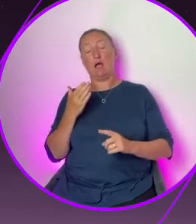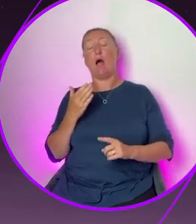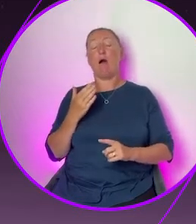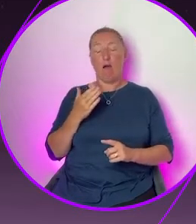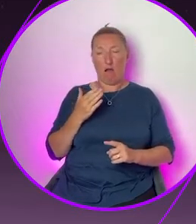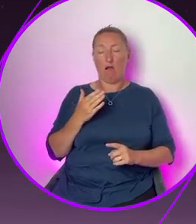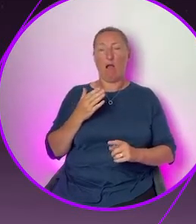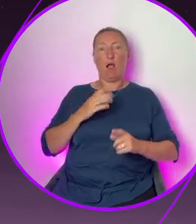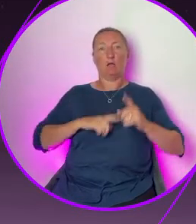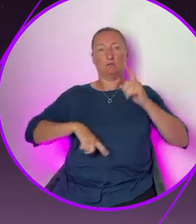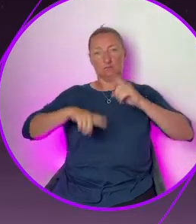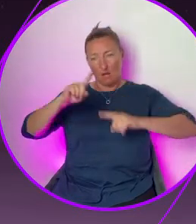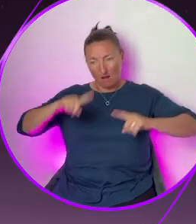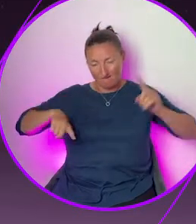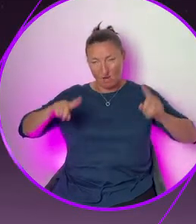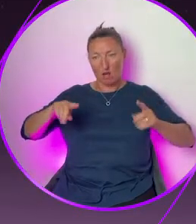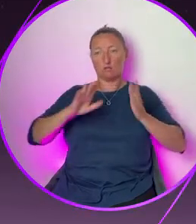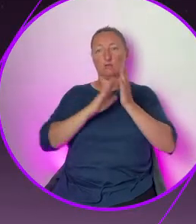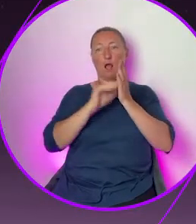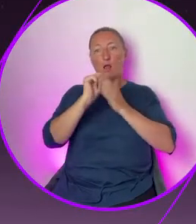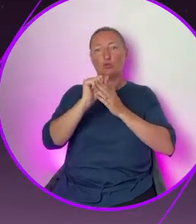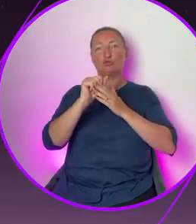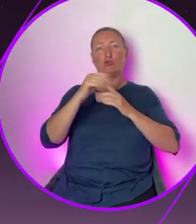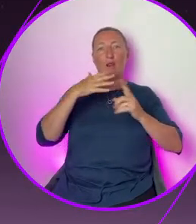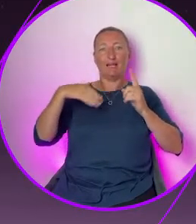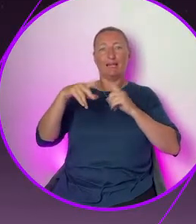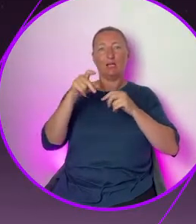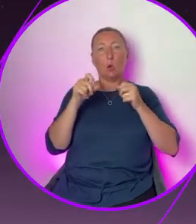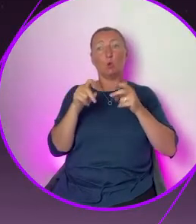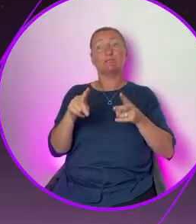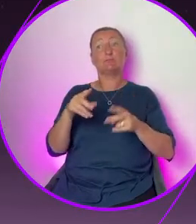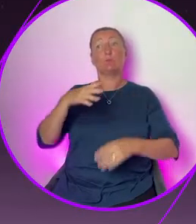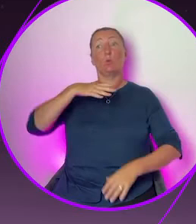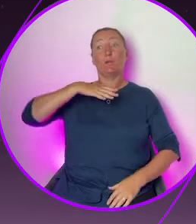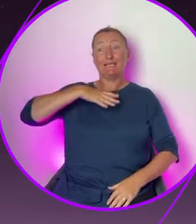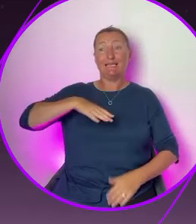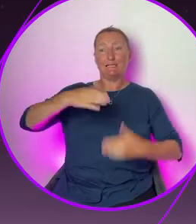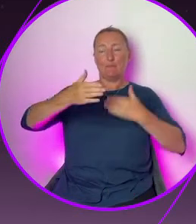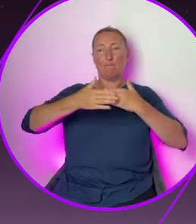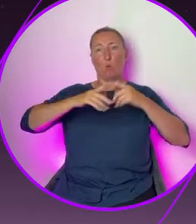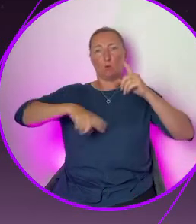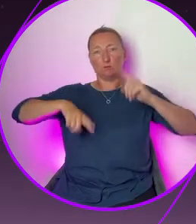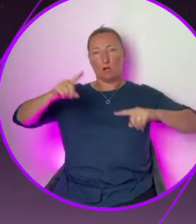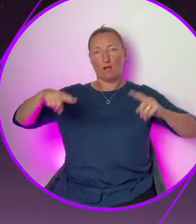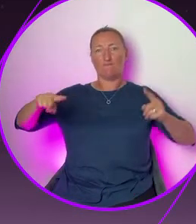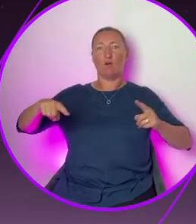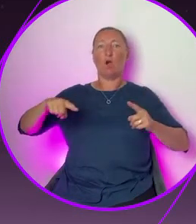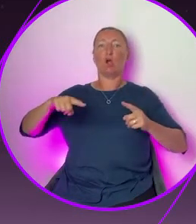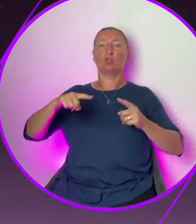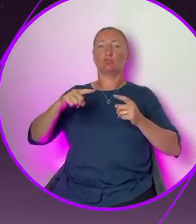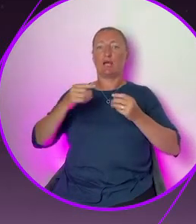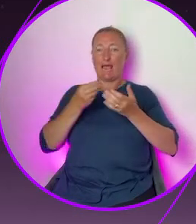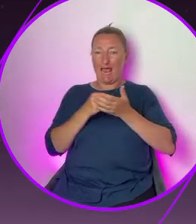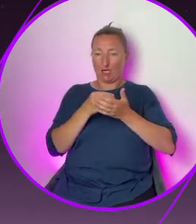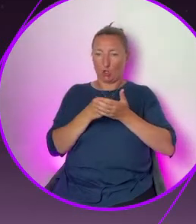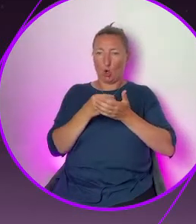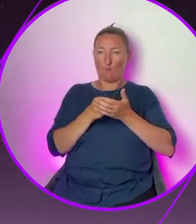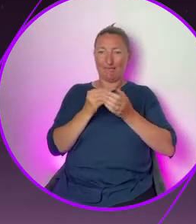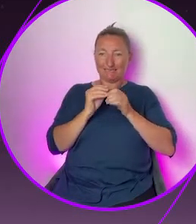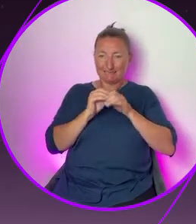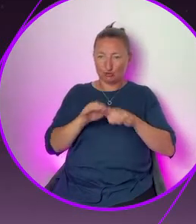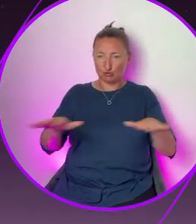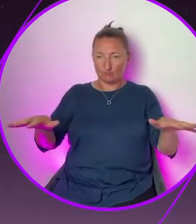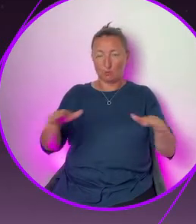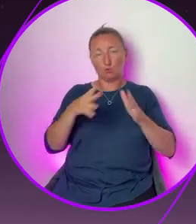diverse 21st century cultural infrastructure and ecosystem of organisations, we do require a more diverse range of economic and distribution models than those that are